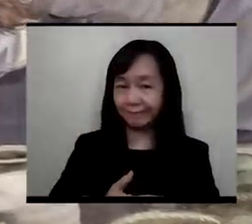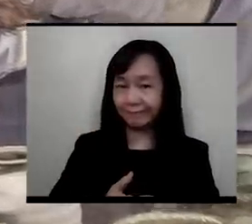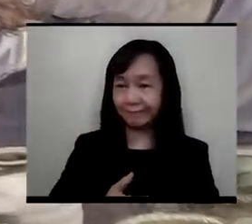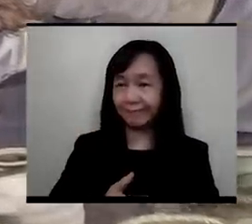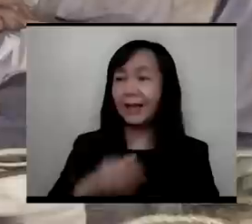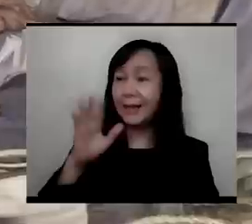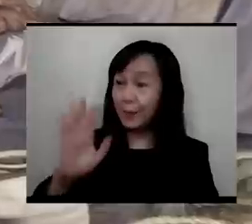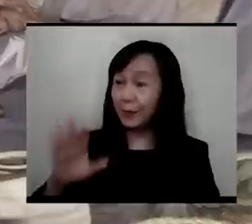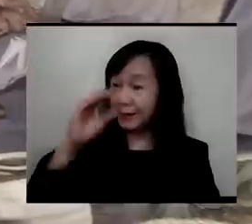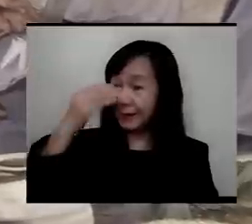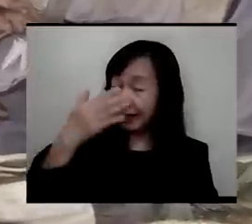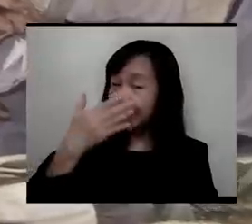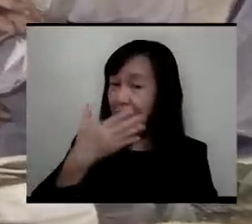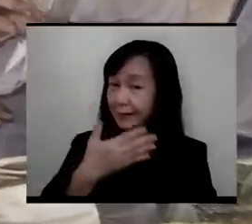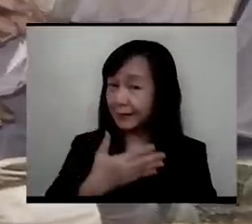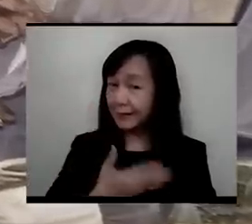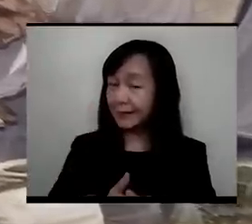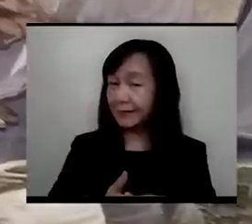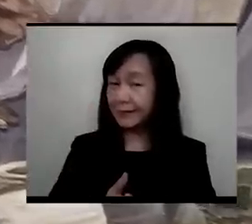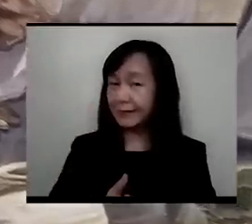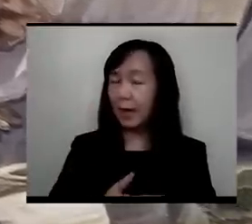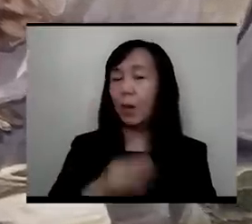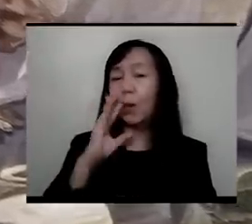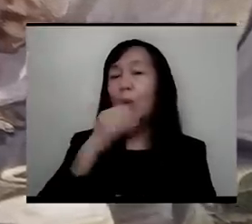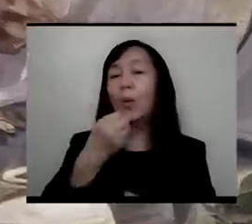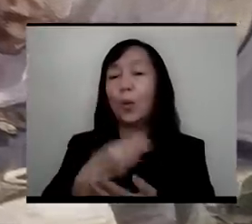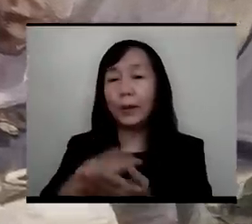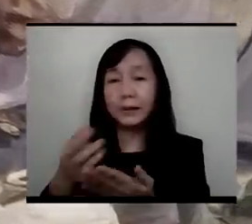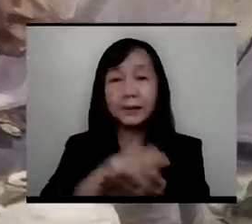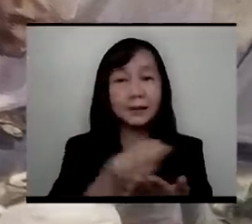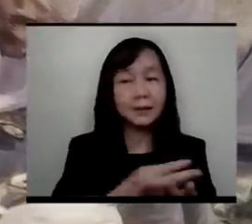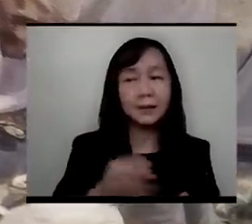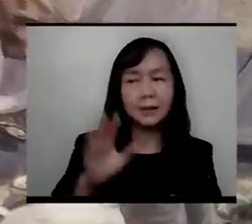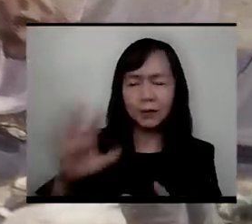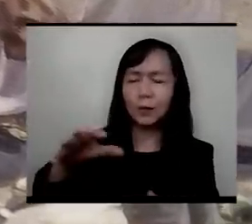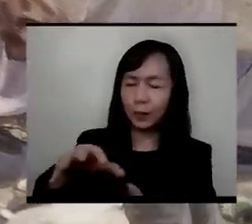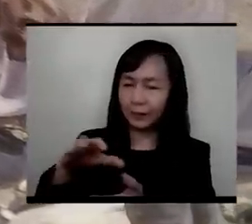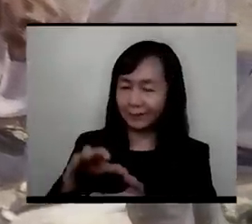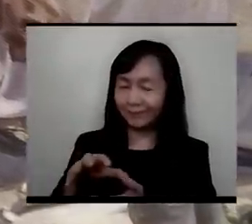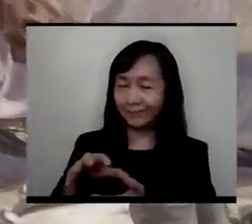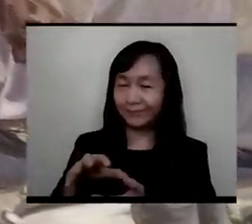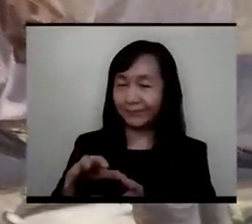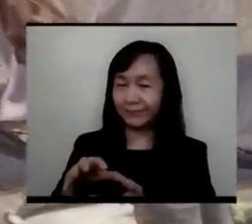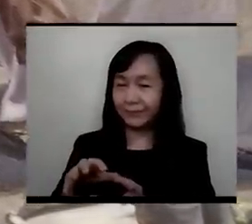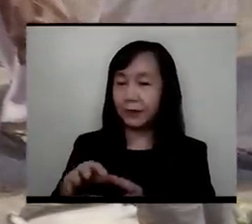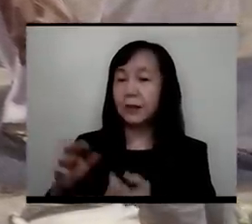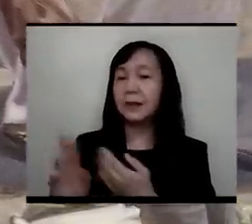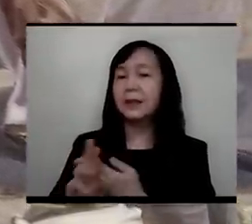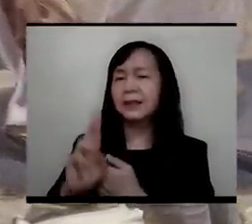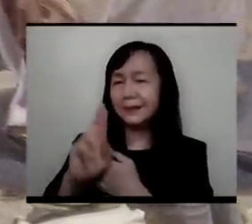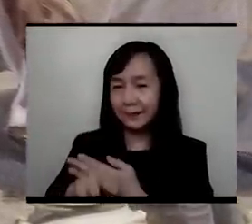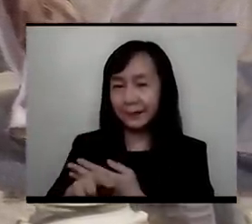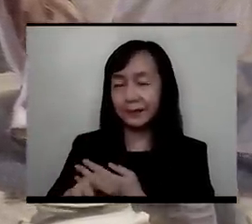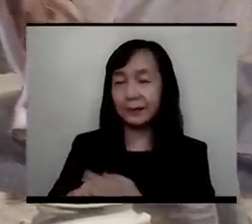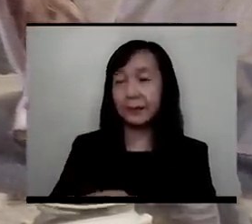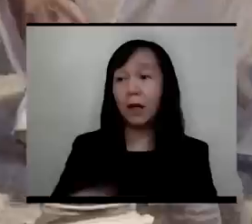Your son Who wasted your wealth You know Returned You